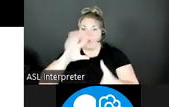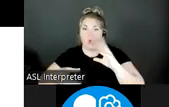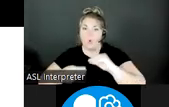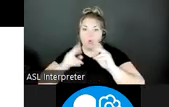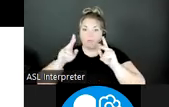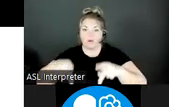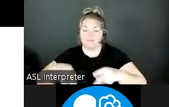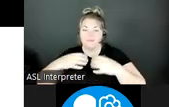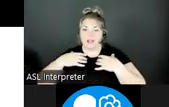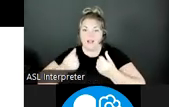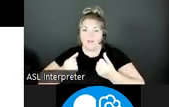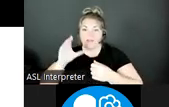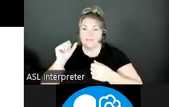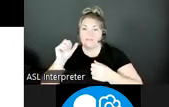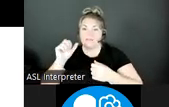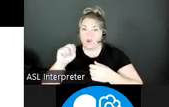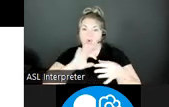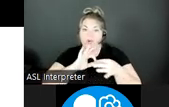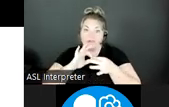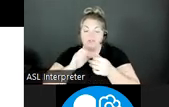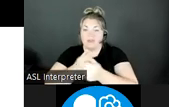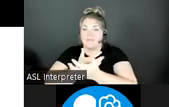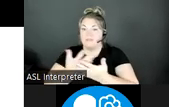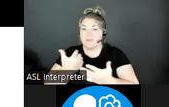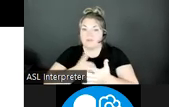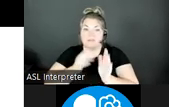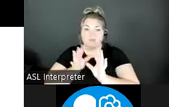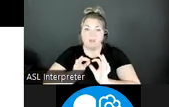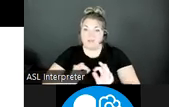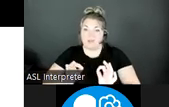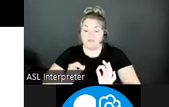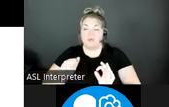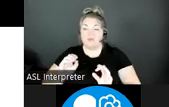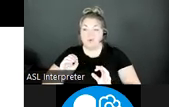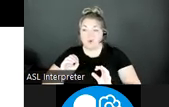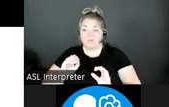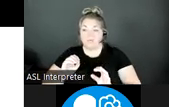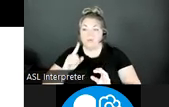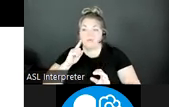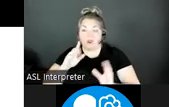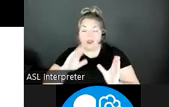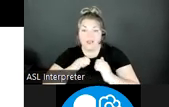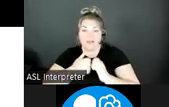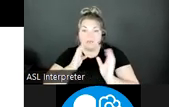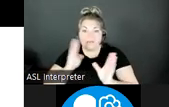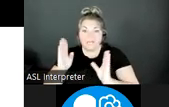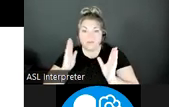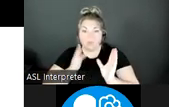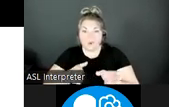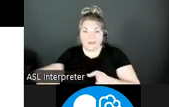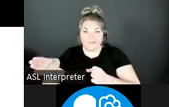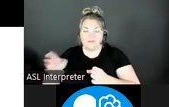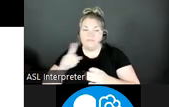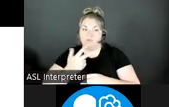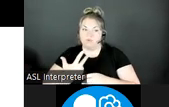and care coordination and all the things that we've been talking about. So in terms of how the plan is organized, there's